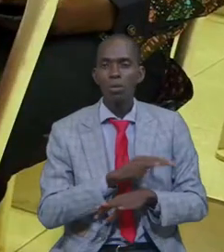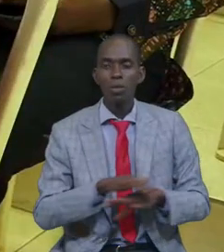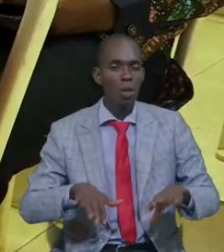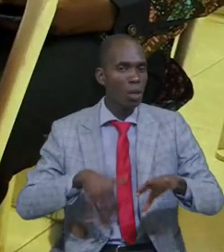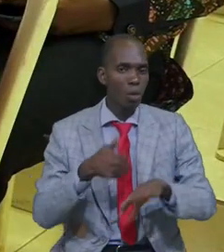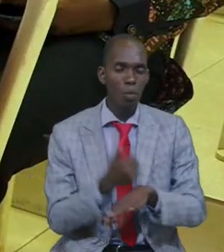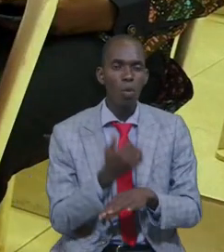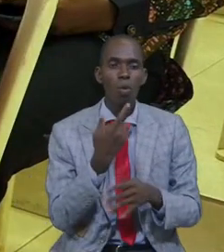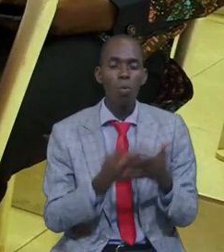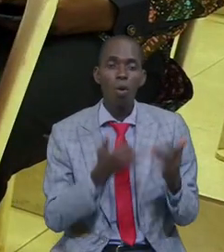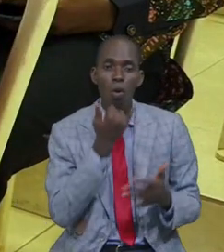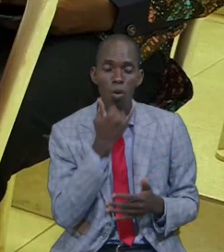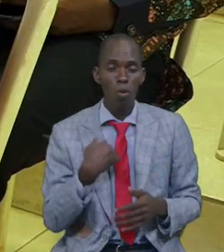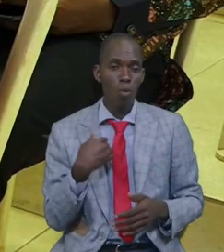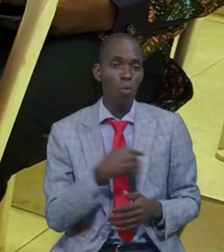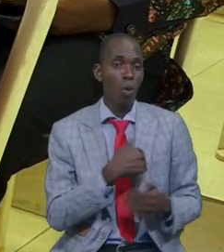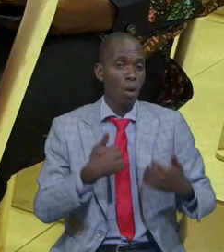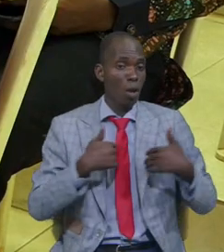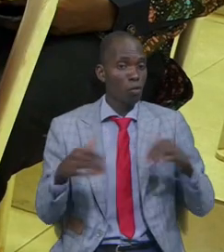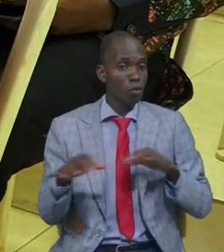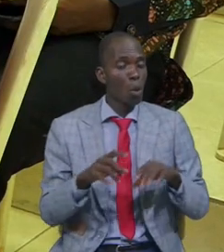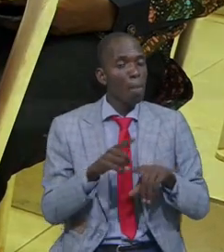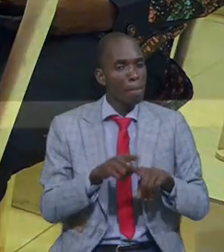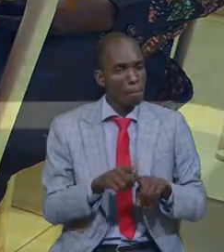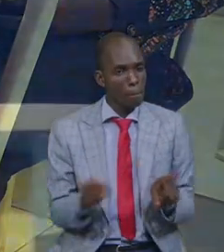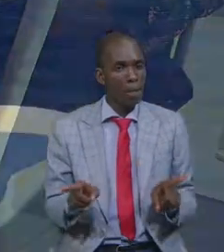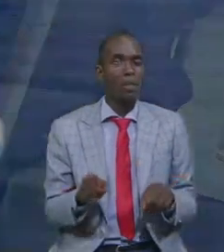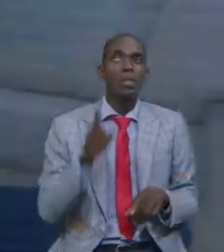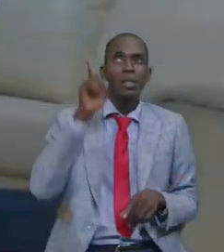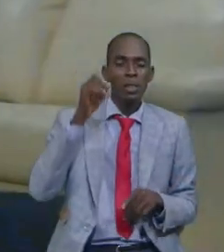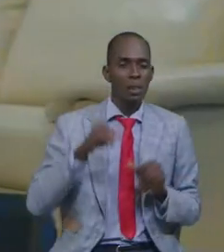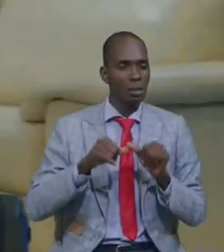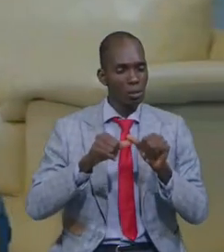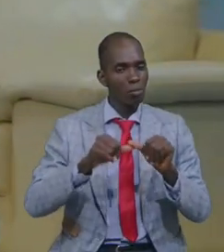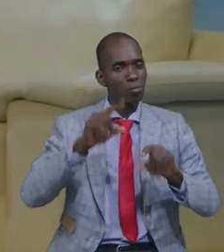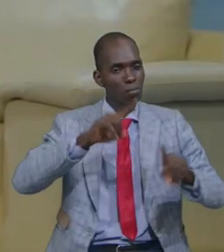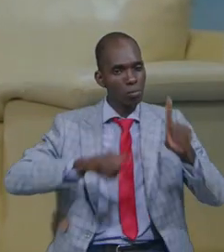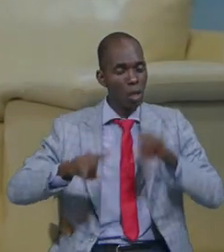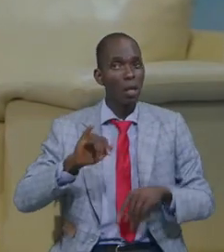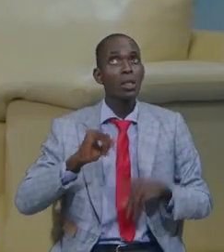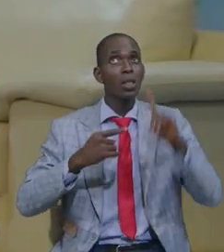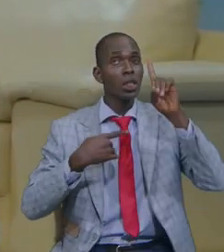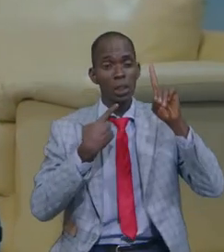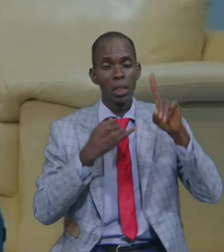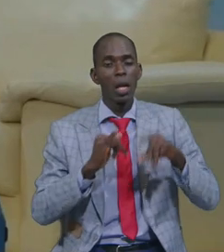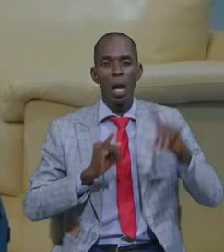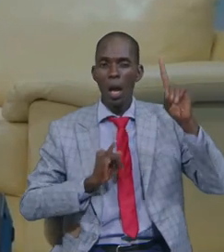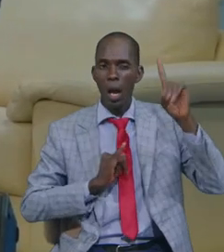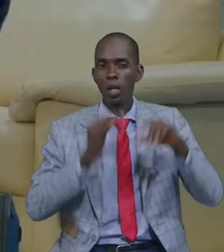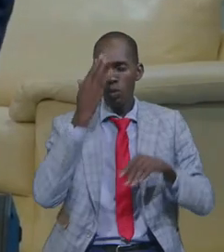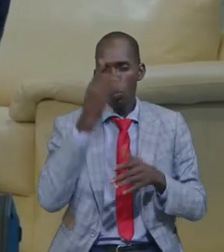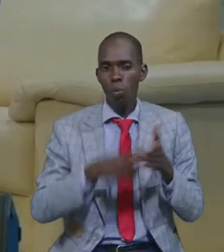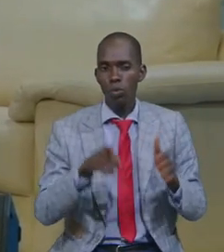have done, but he still says, I know what you've done, but I love you and you will